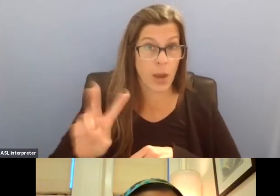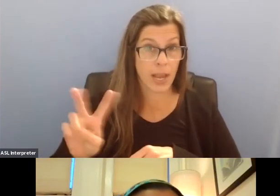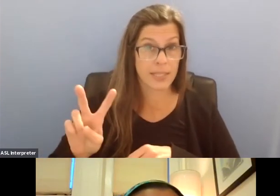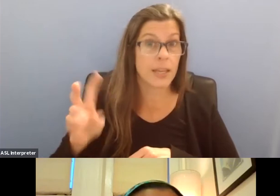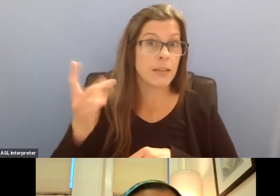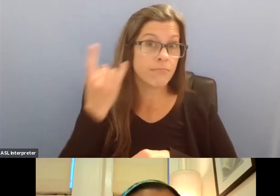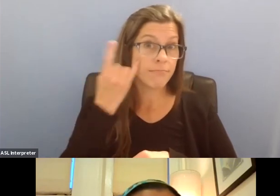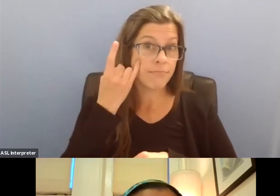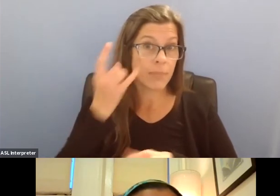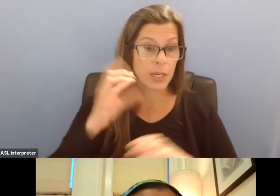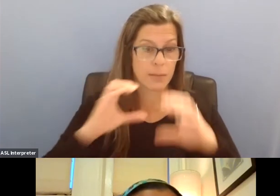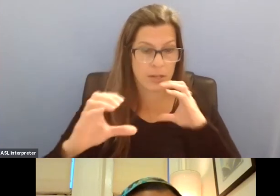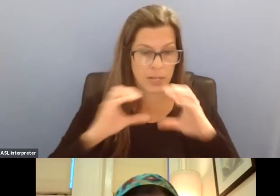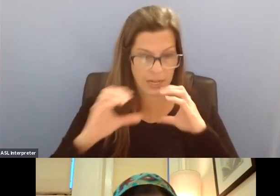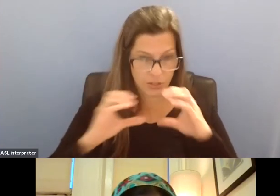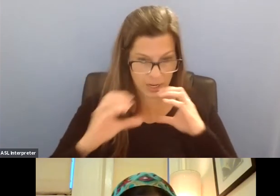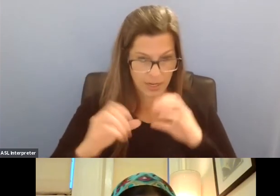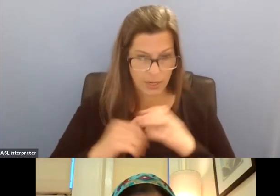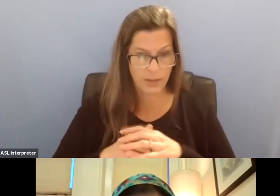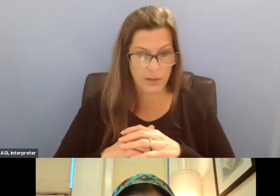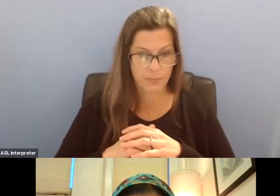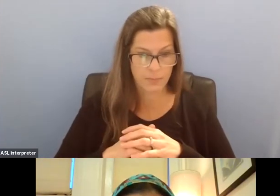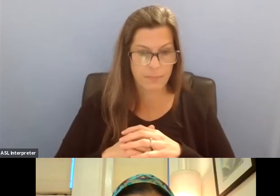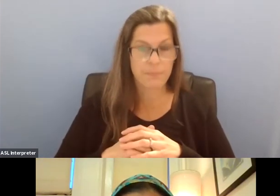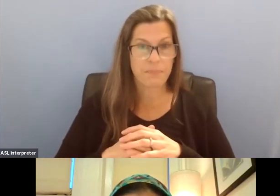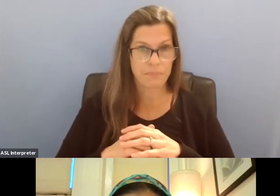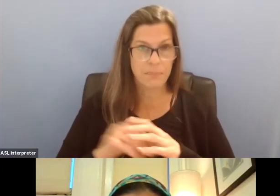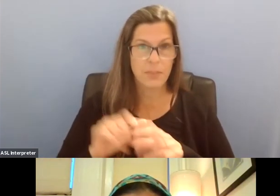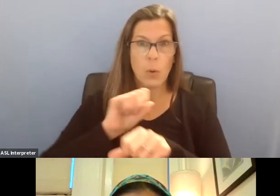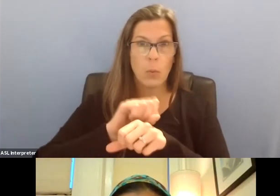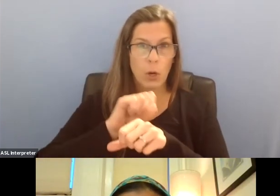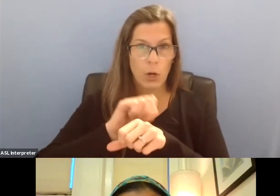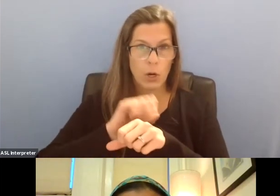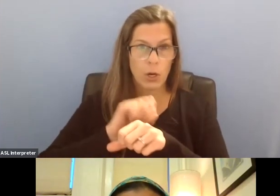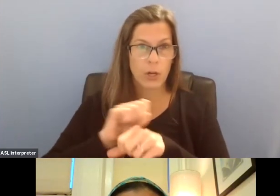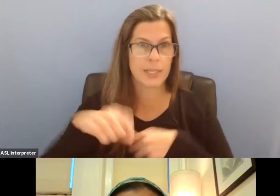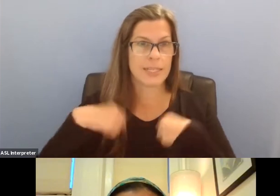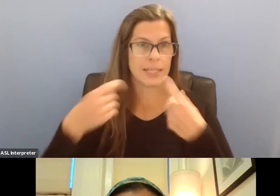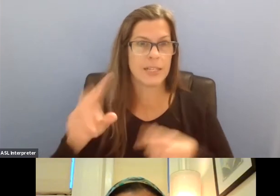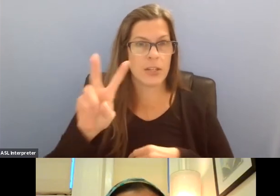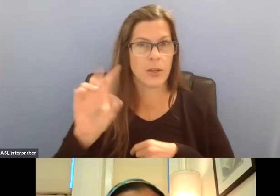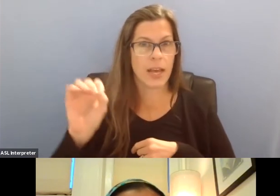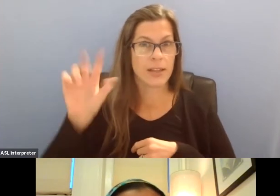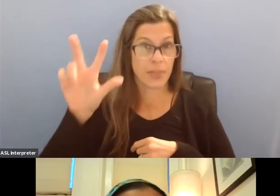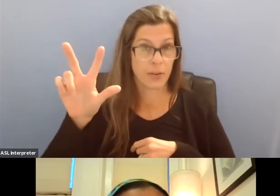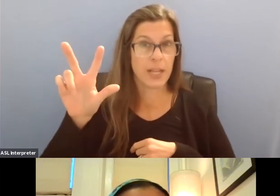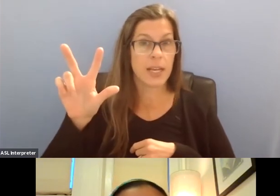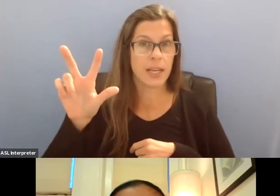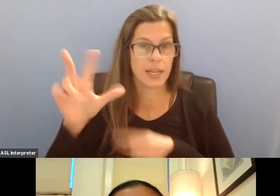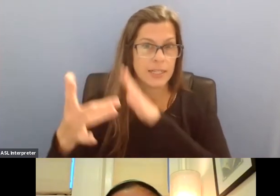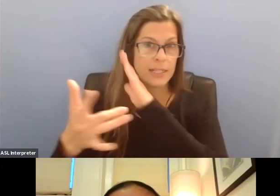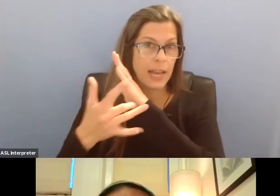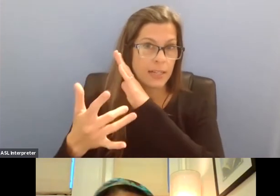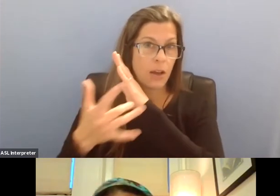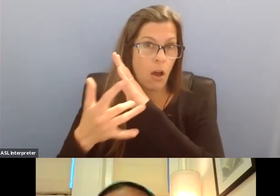2003, he worked as an assistive technology specialist, most recently as director of assistive technology for the Perkins